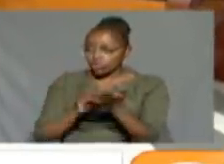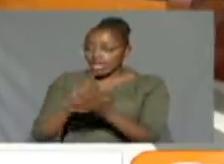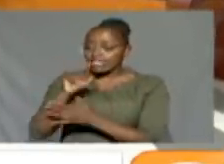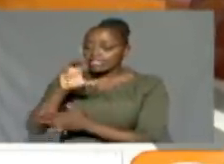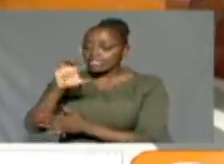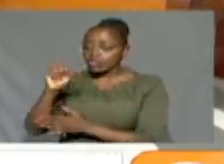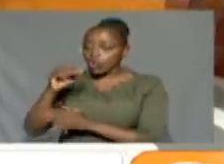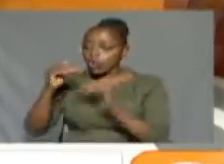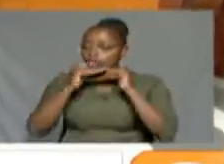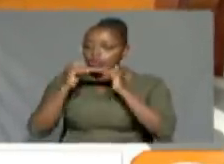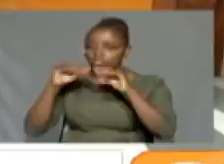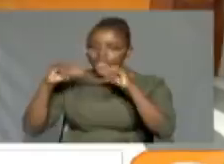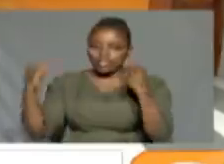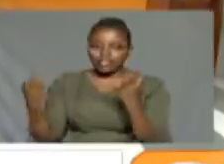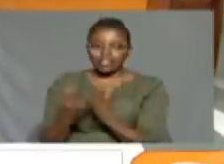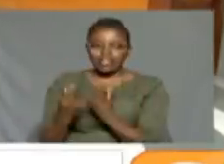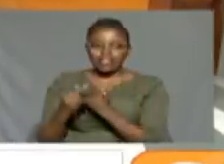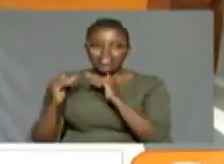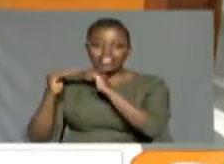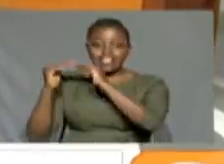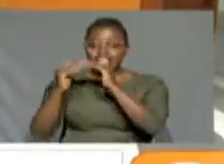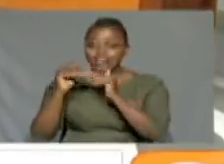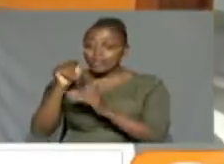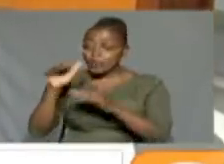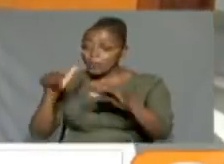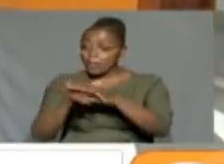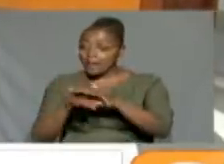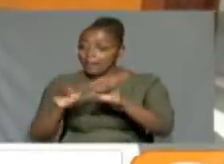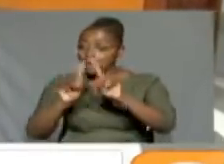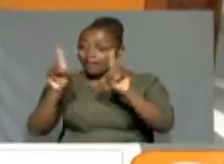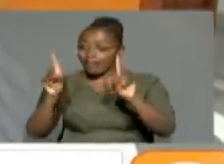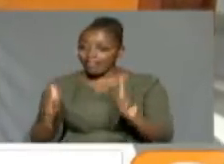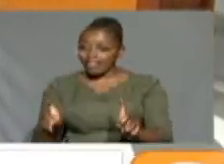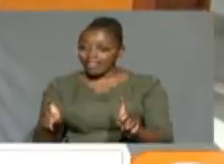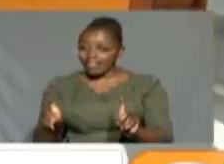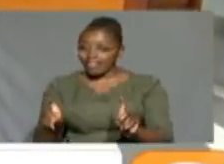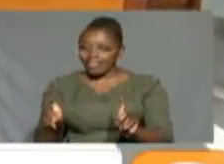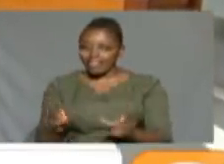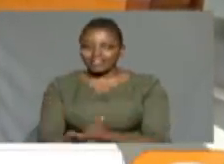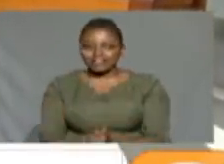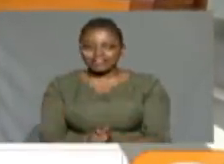Group. Equity, are you a member?